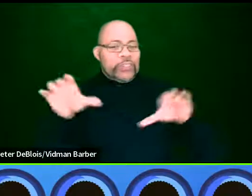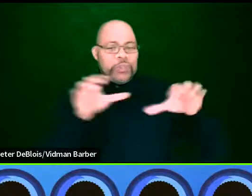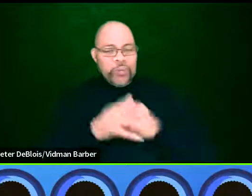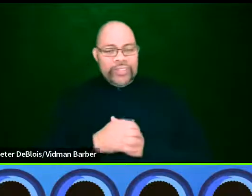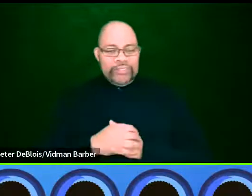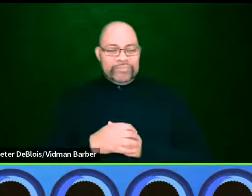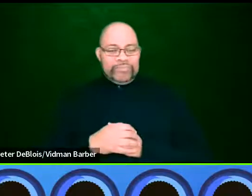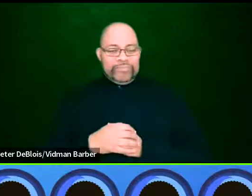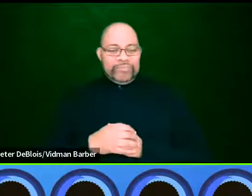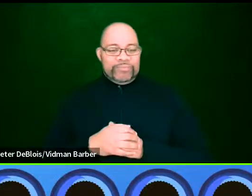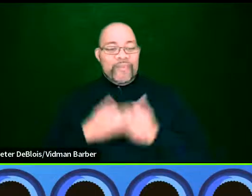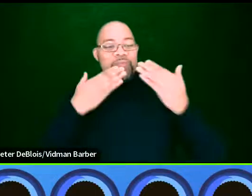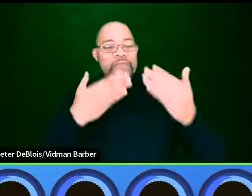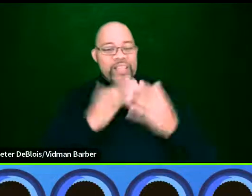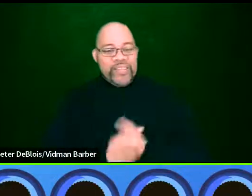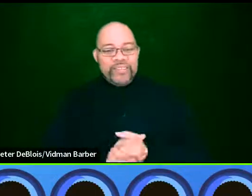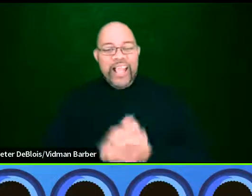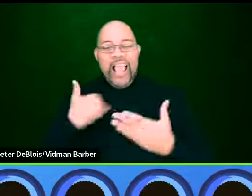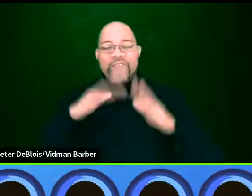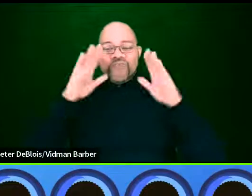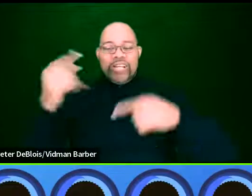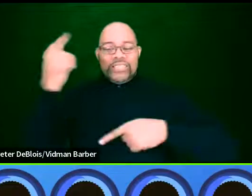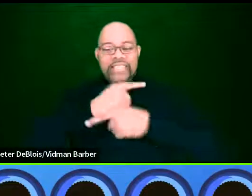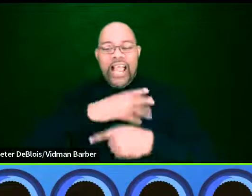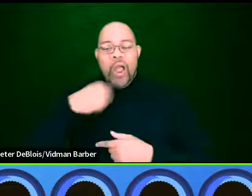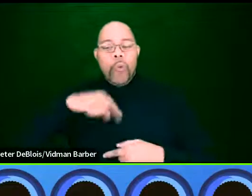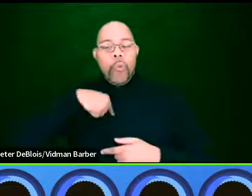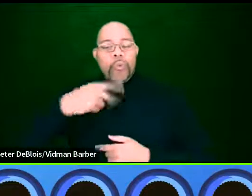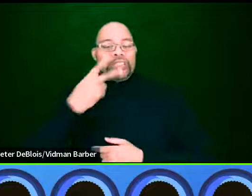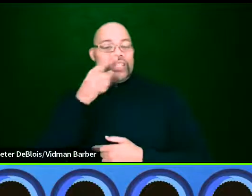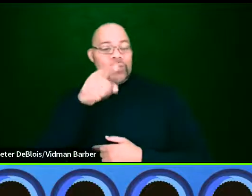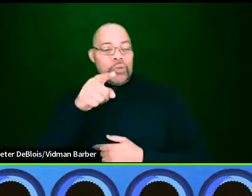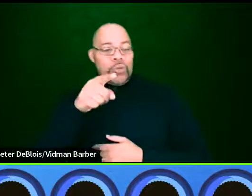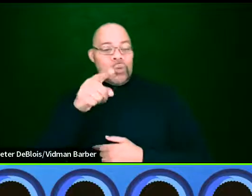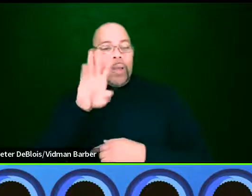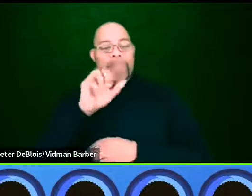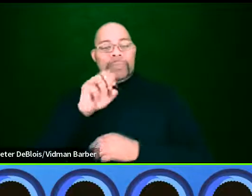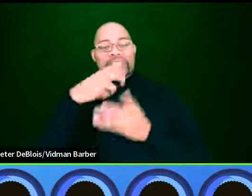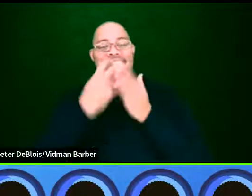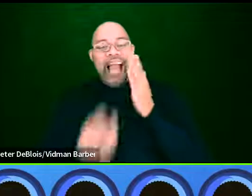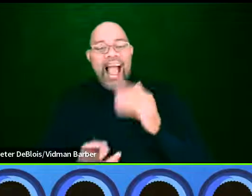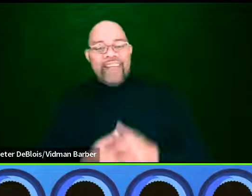doing. Thank you. Have a great day, and we will see you at BIM's Dives.